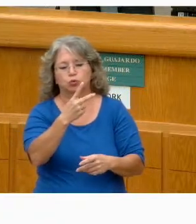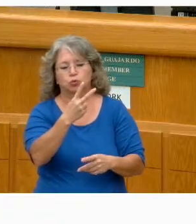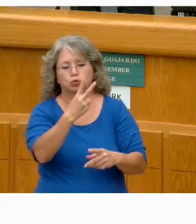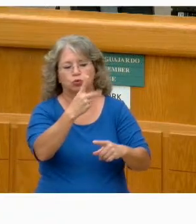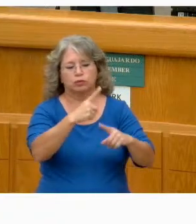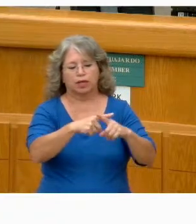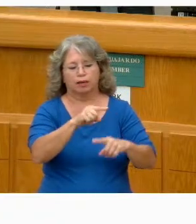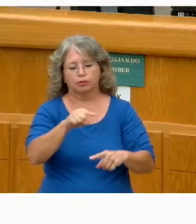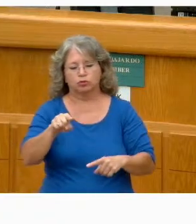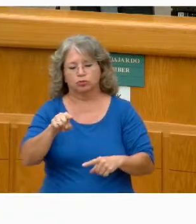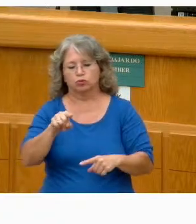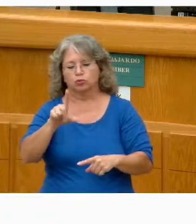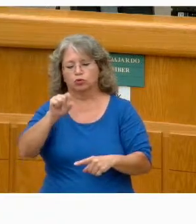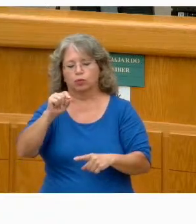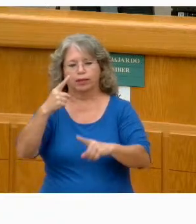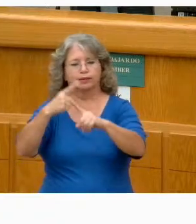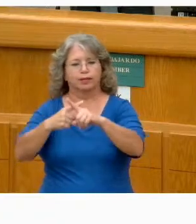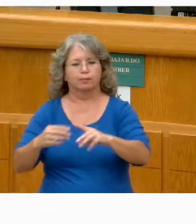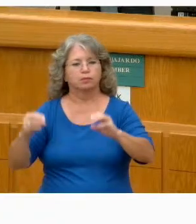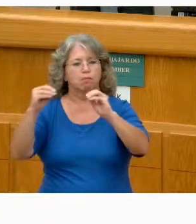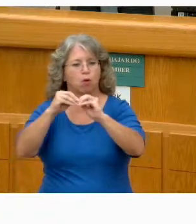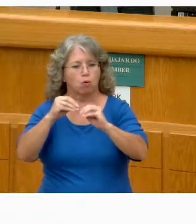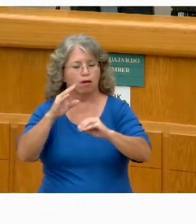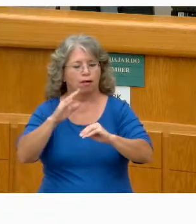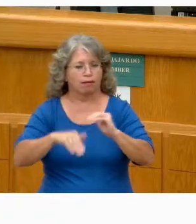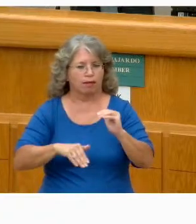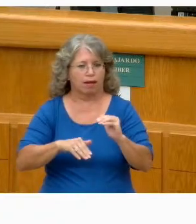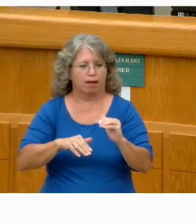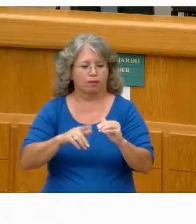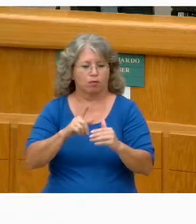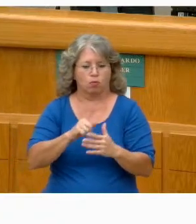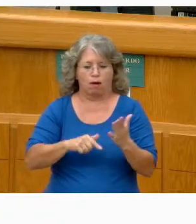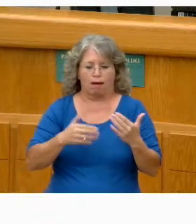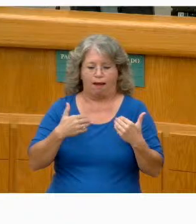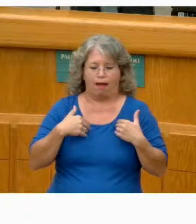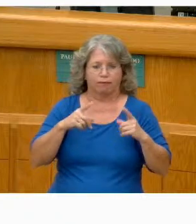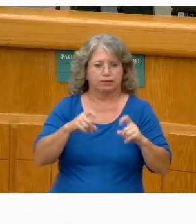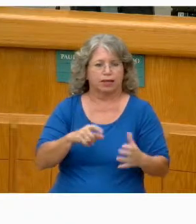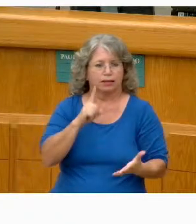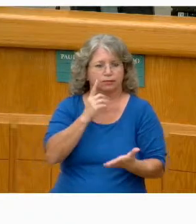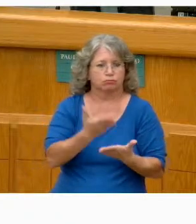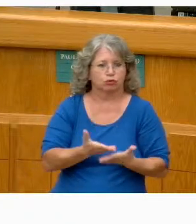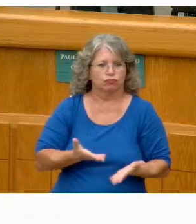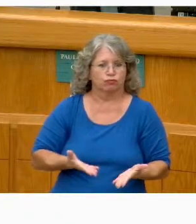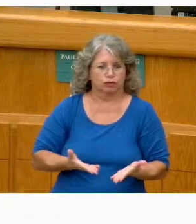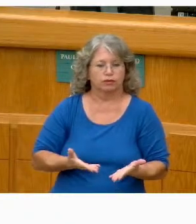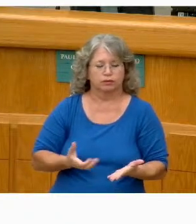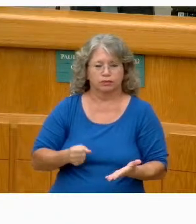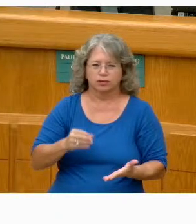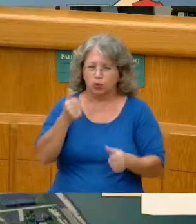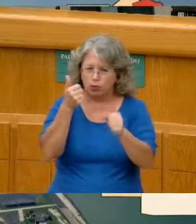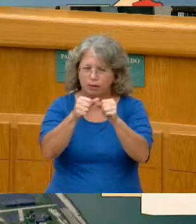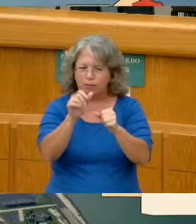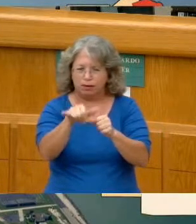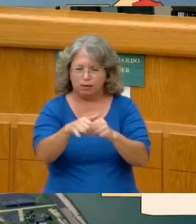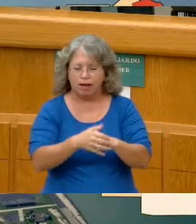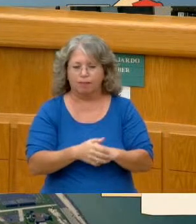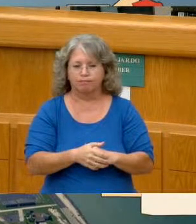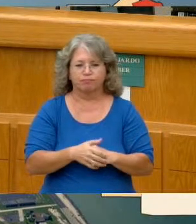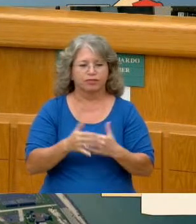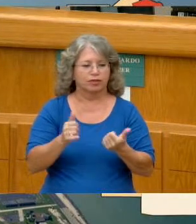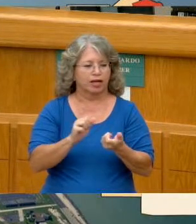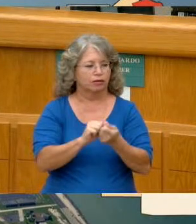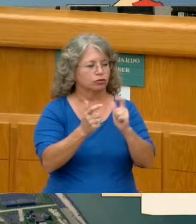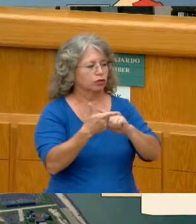than the ones that are actually documented, and that's something that we want to keep in mind. With that, we'll go to the